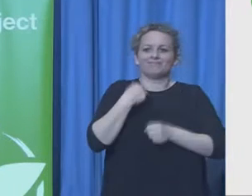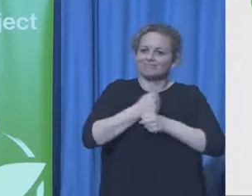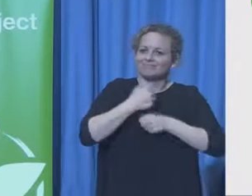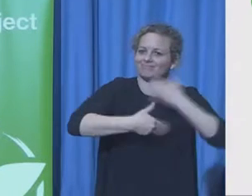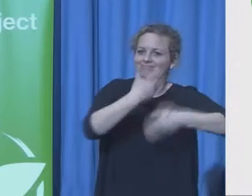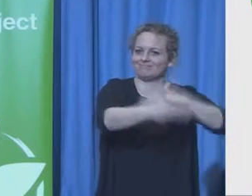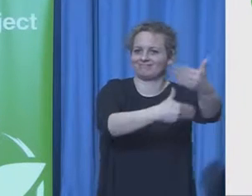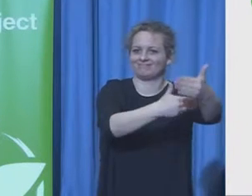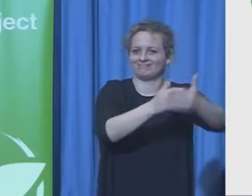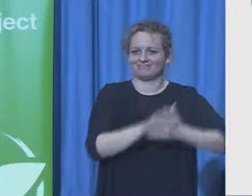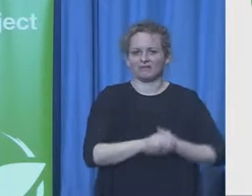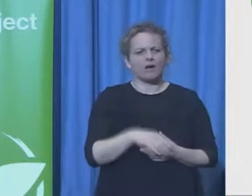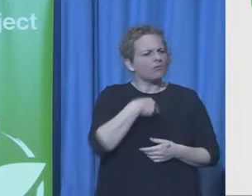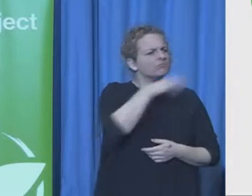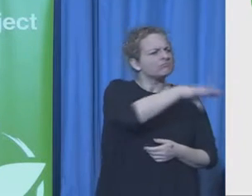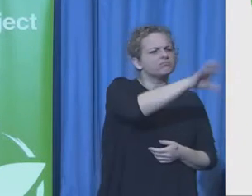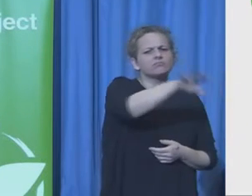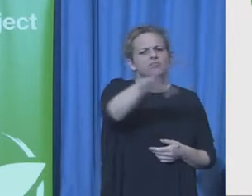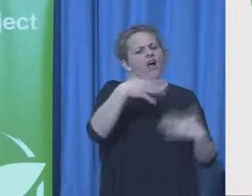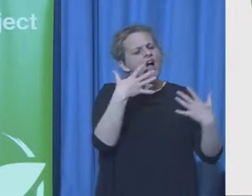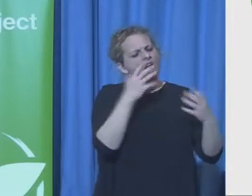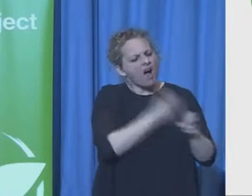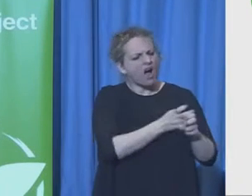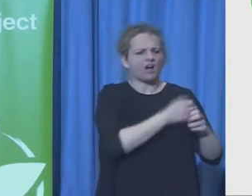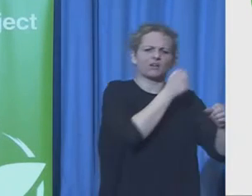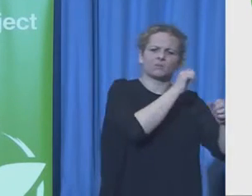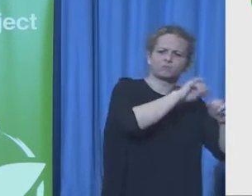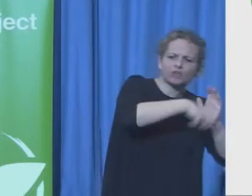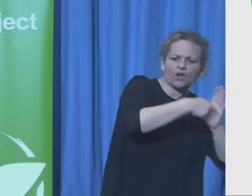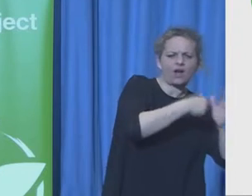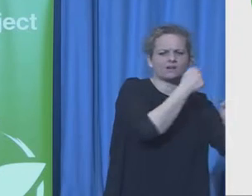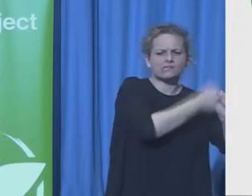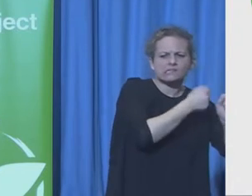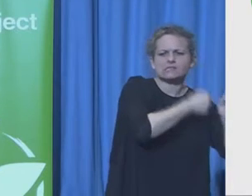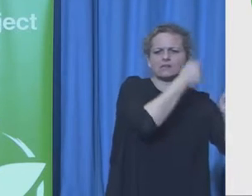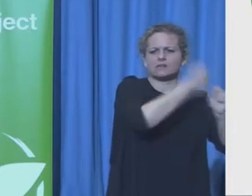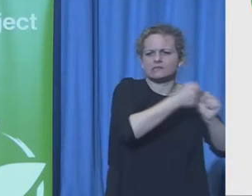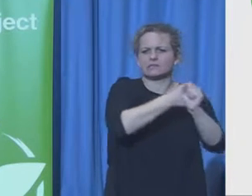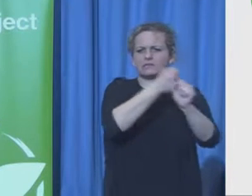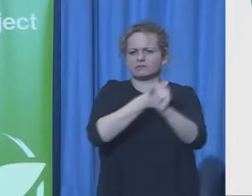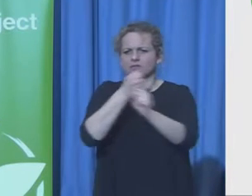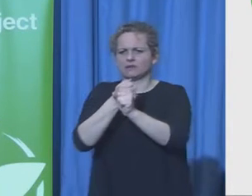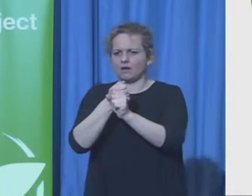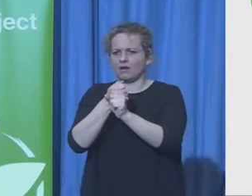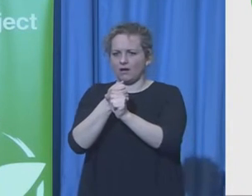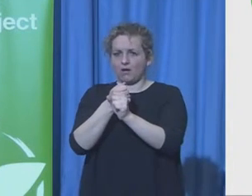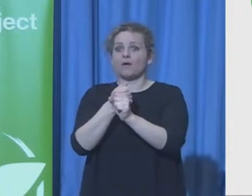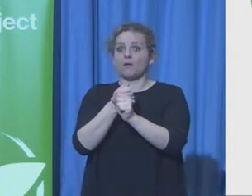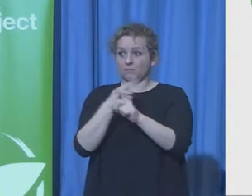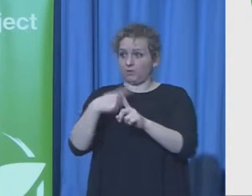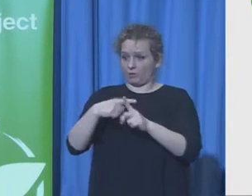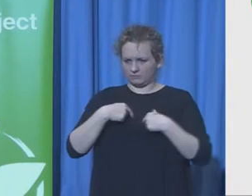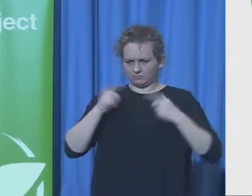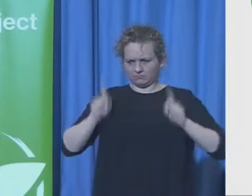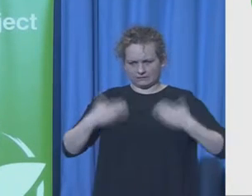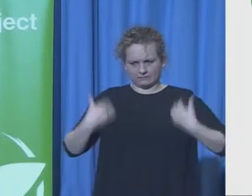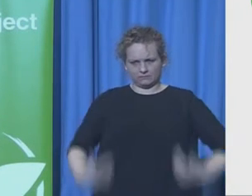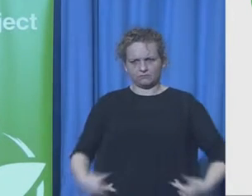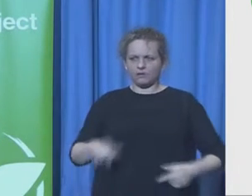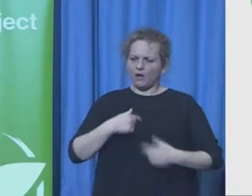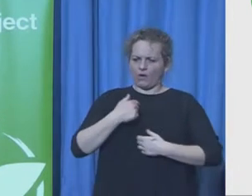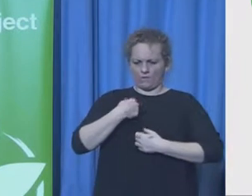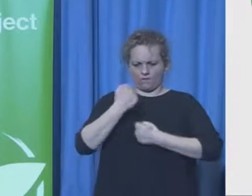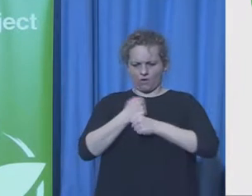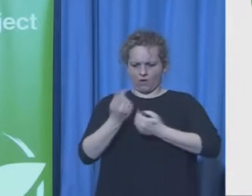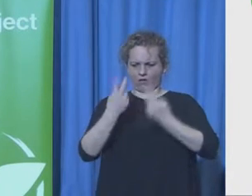ourselves. We really need to take care of ourselves. We work very, very hard to try and change the world for everyone else, and we need to